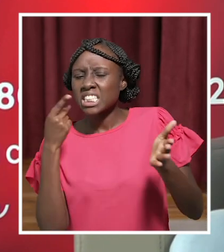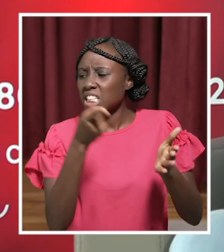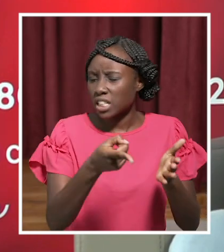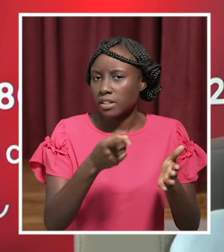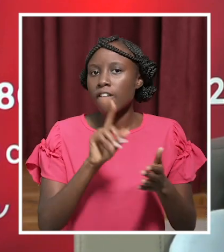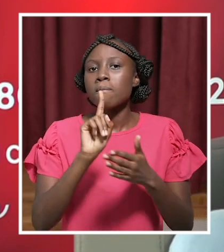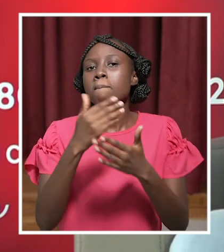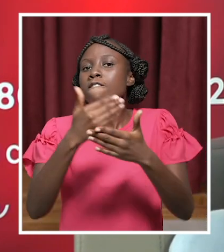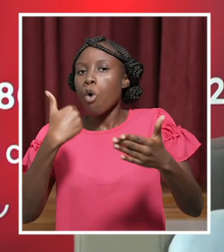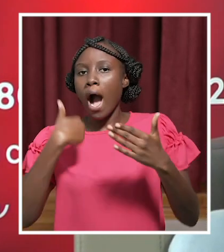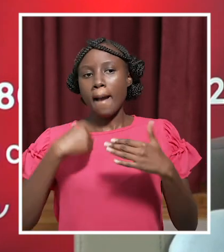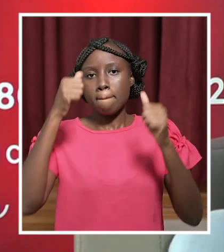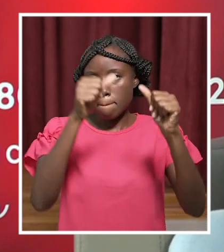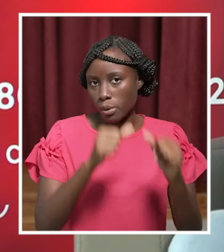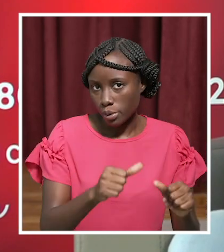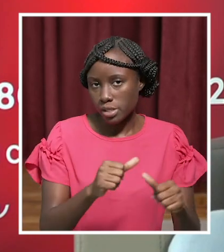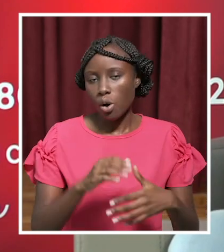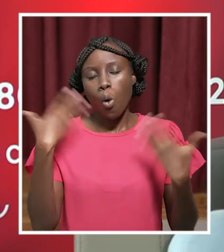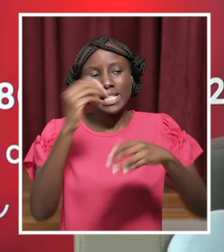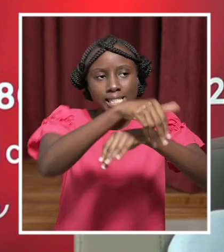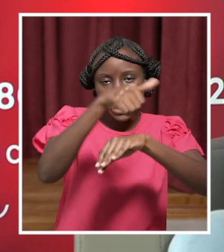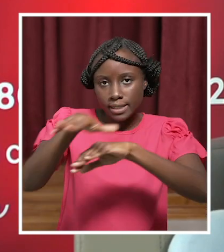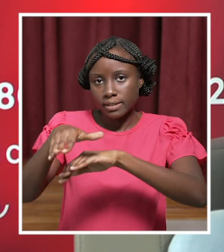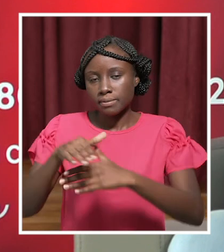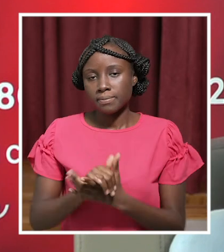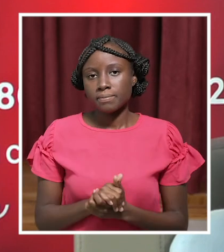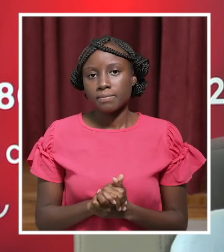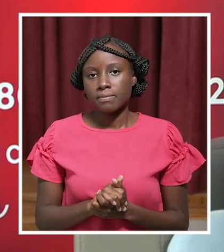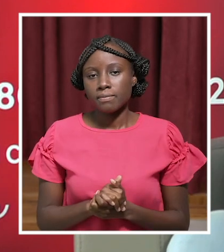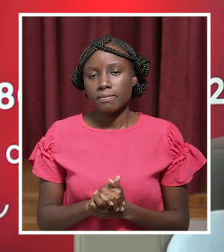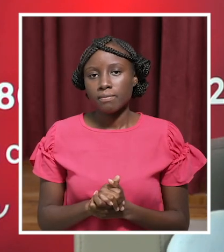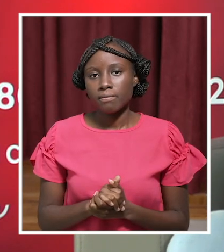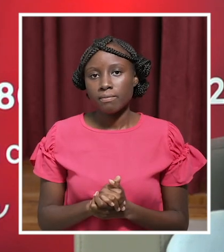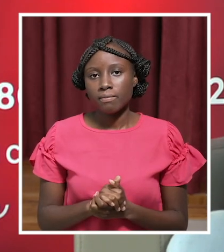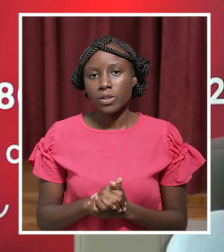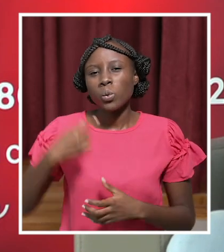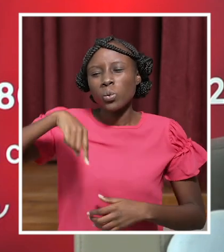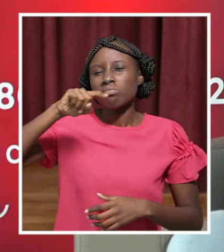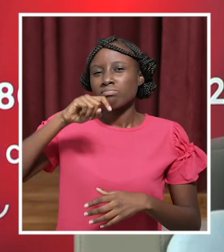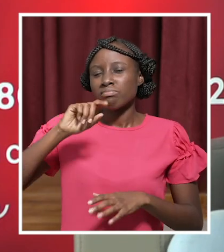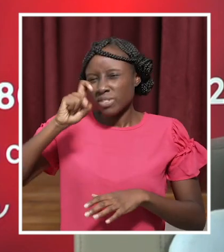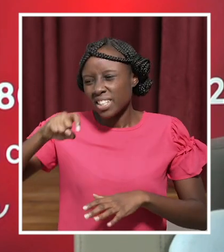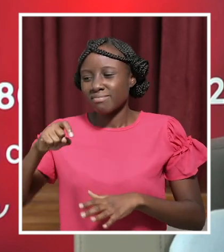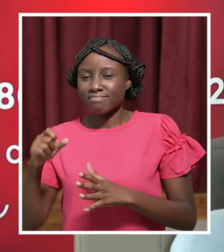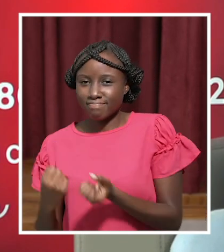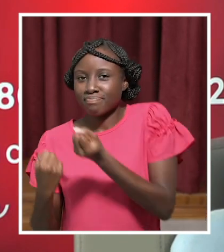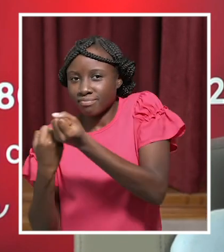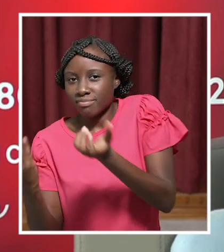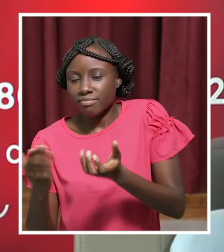at it before I send it out to anyone. Great. So that's the kind of coping. You have to cope with that kind of thing. And